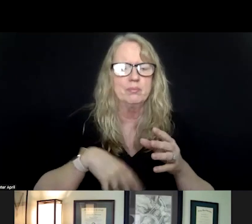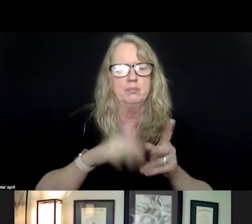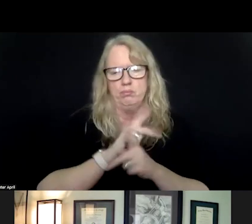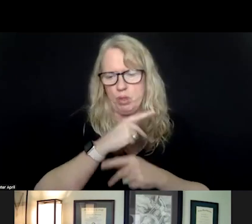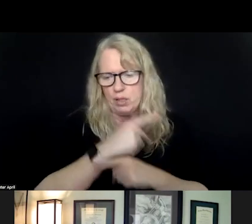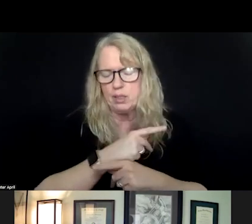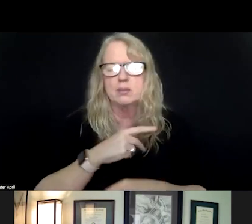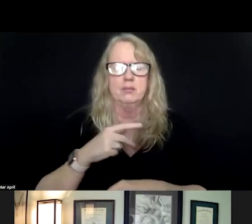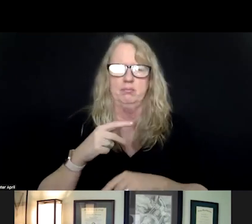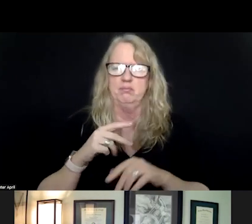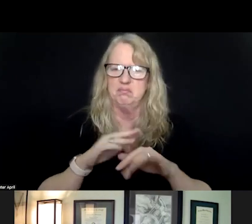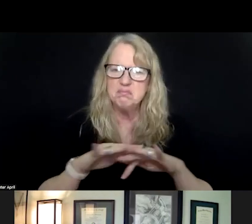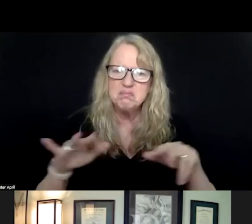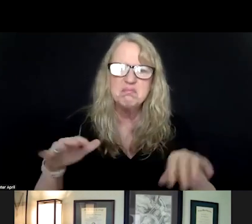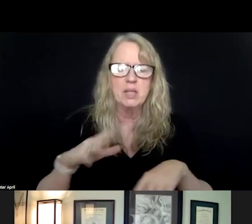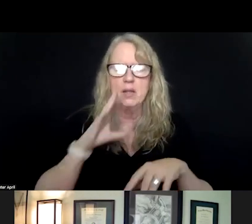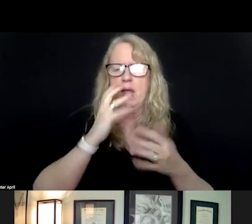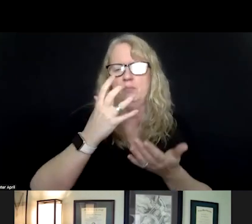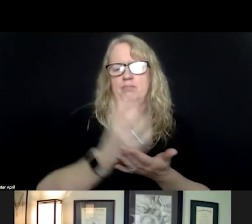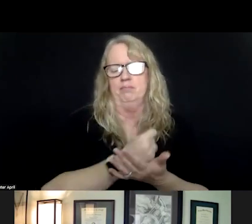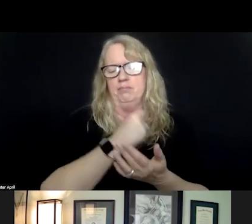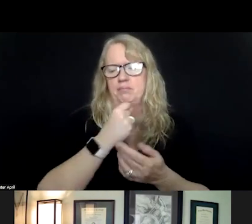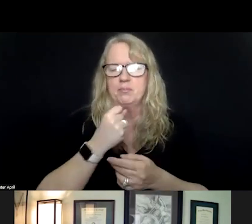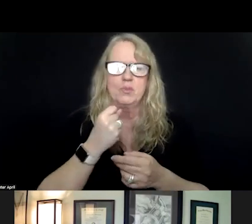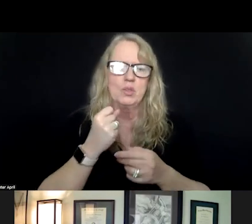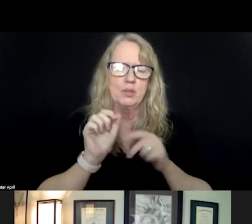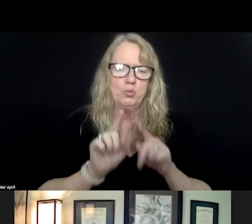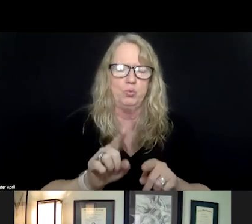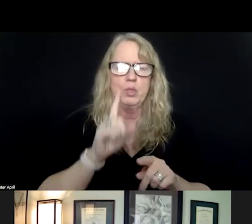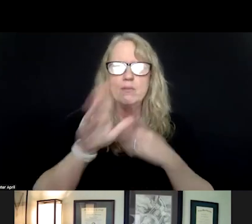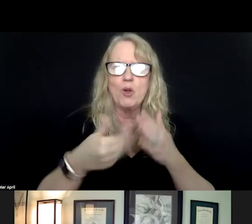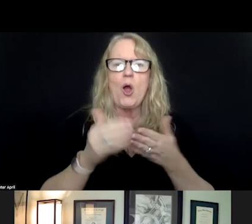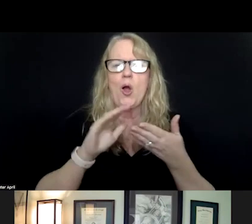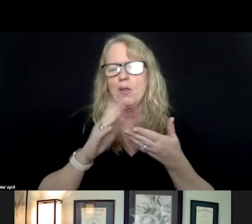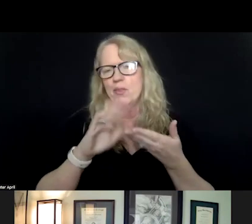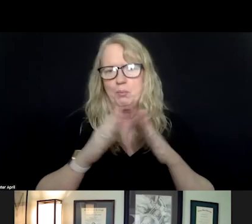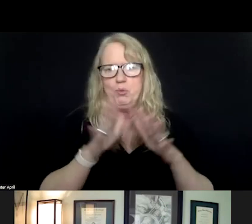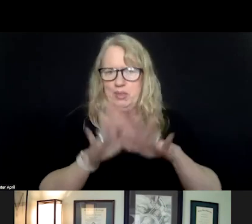be leveraged and used in all the communities around the country.